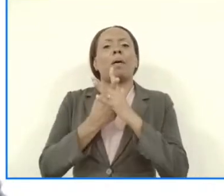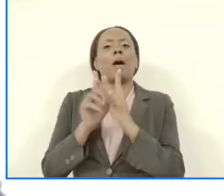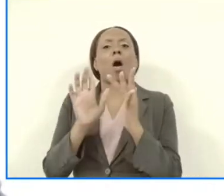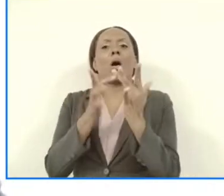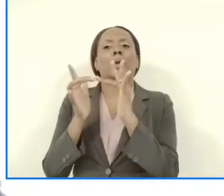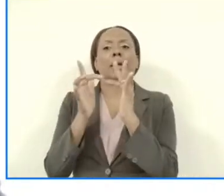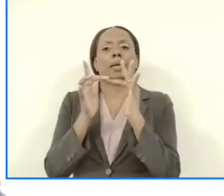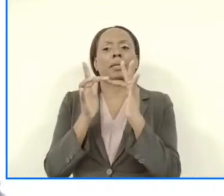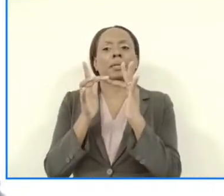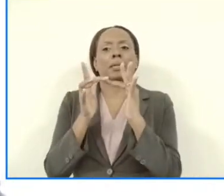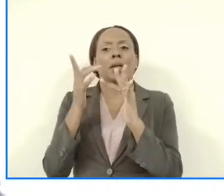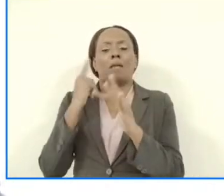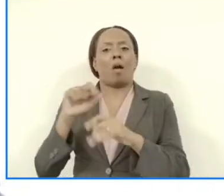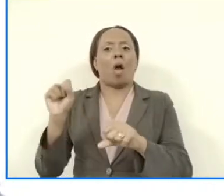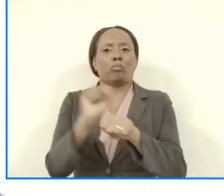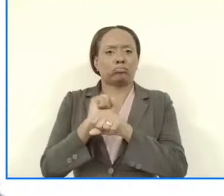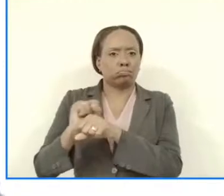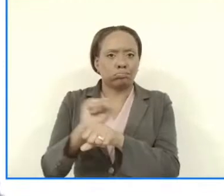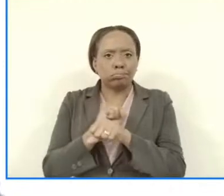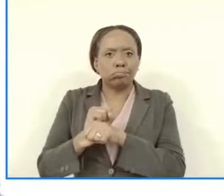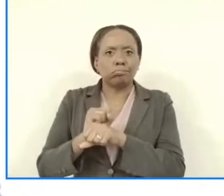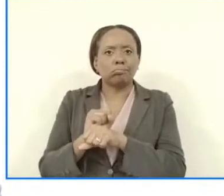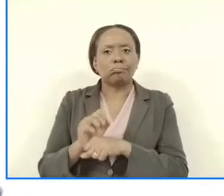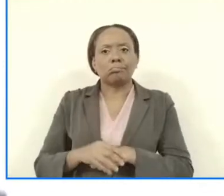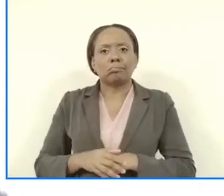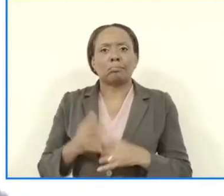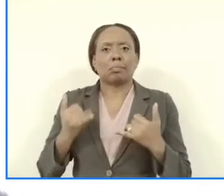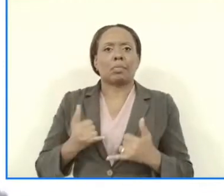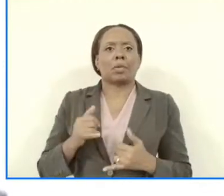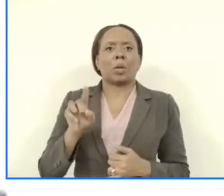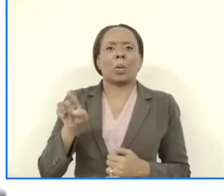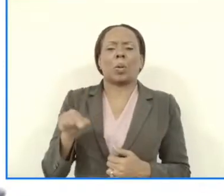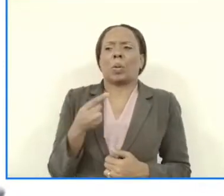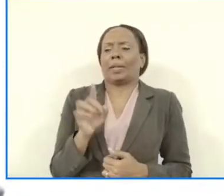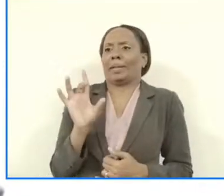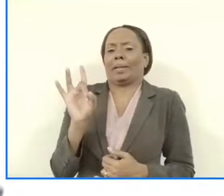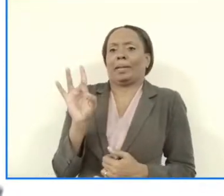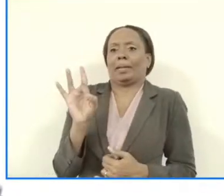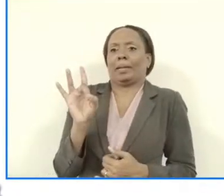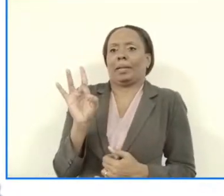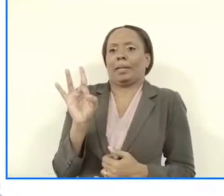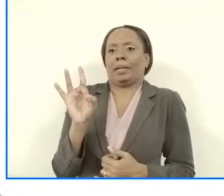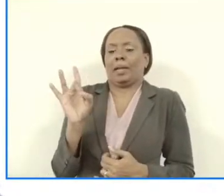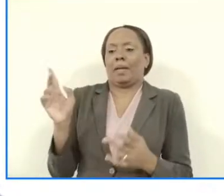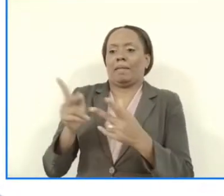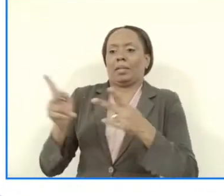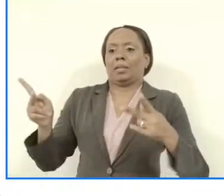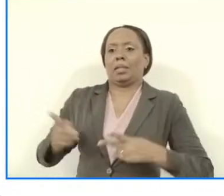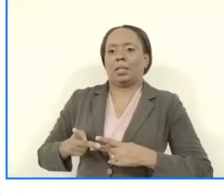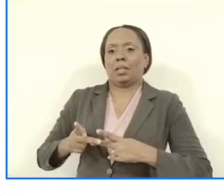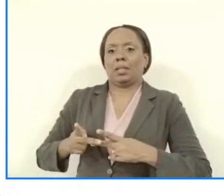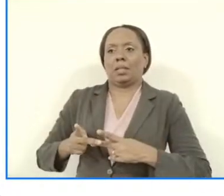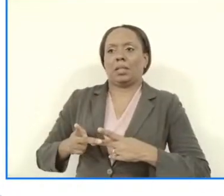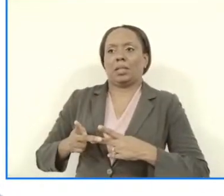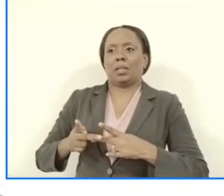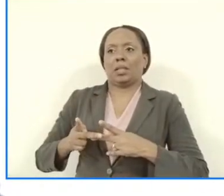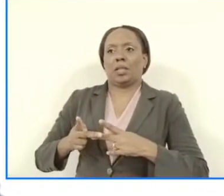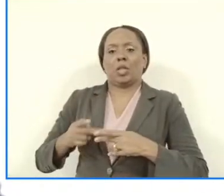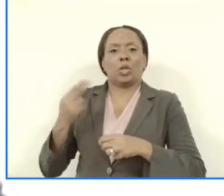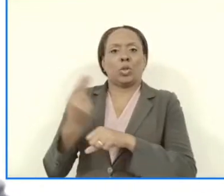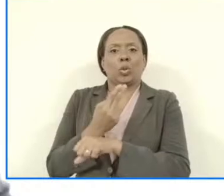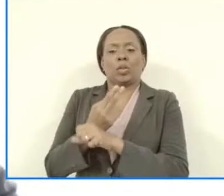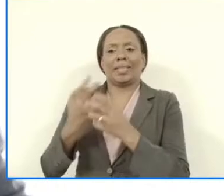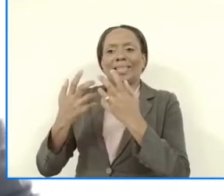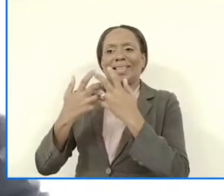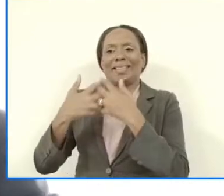capability. At current, we have only 8 facilities now on generator as opposed to being online directly.